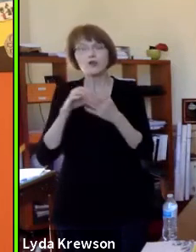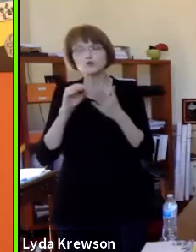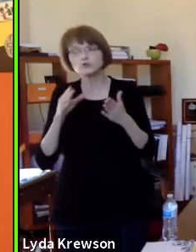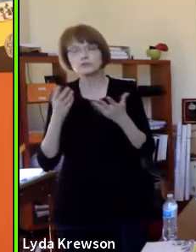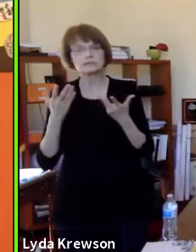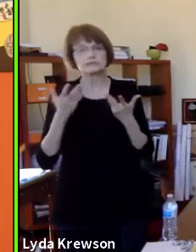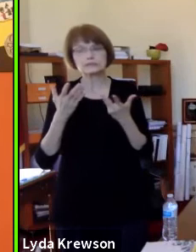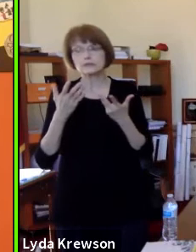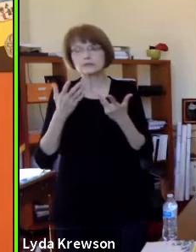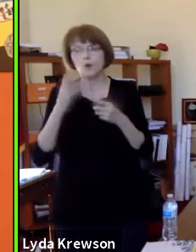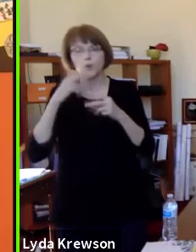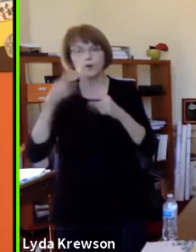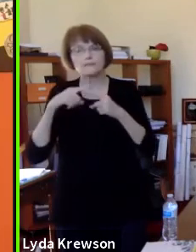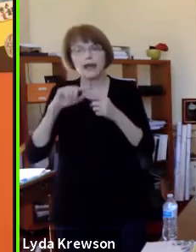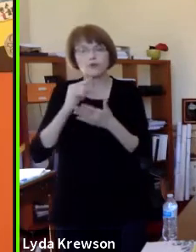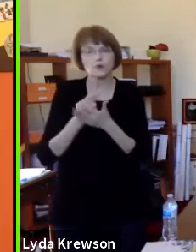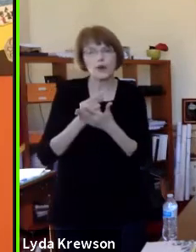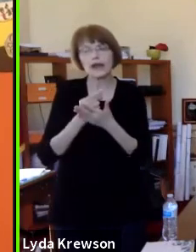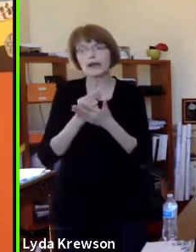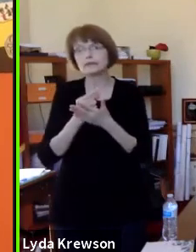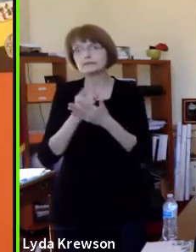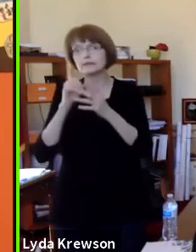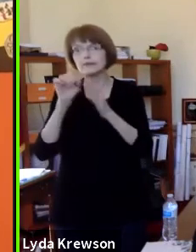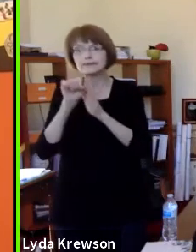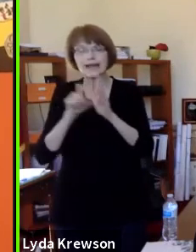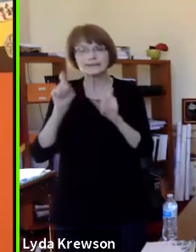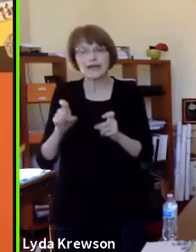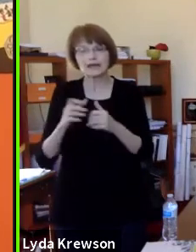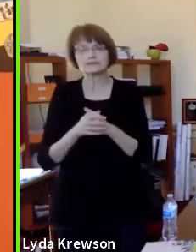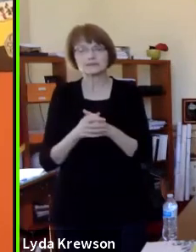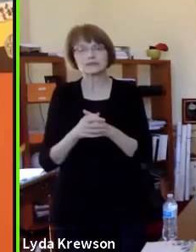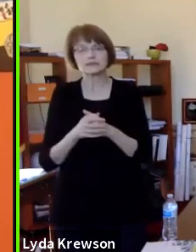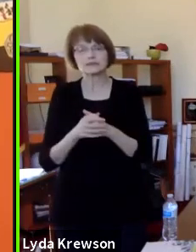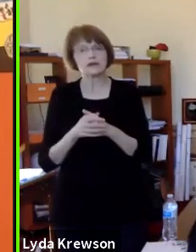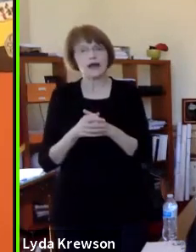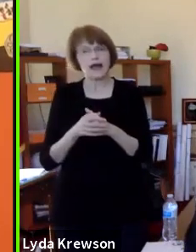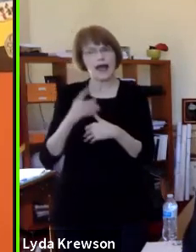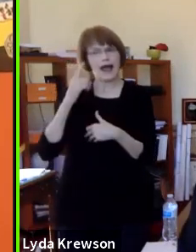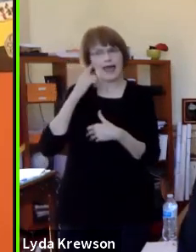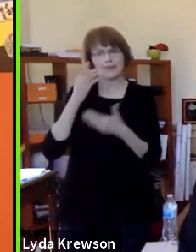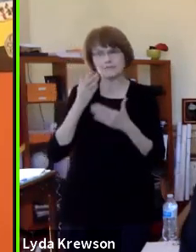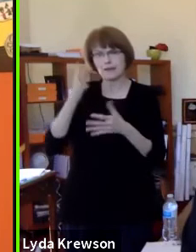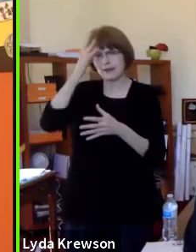grades? Well, that sounds like it might be a question from a parent.